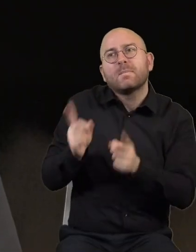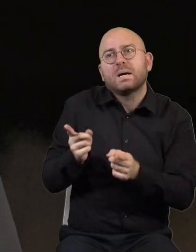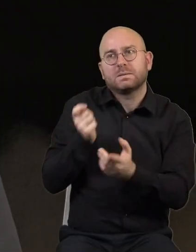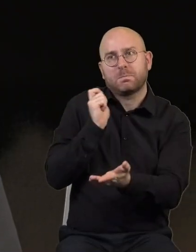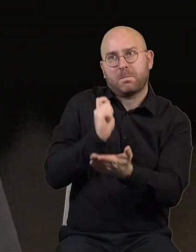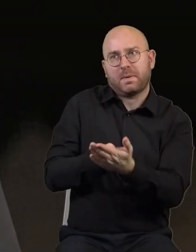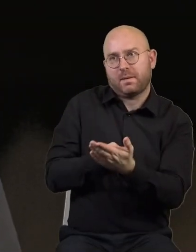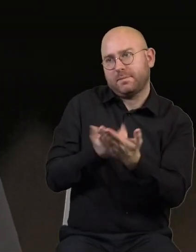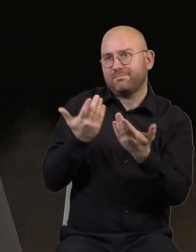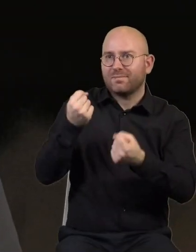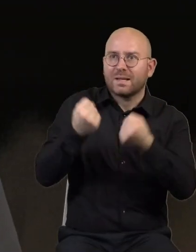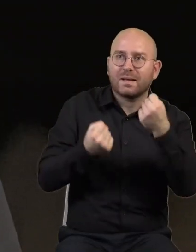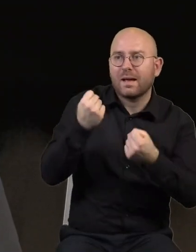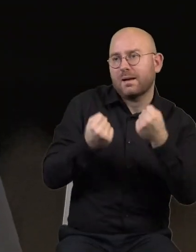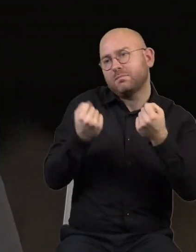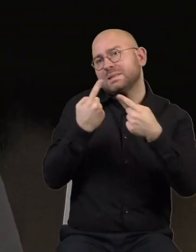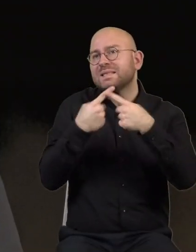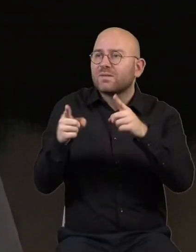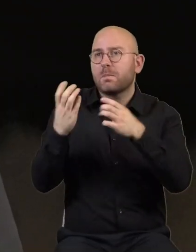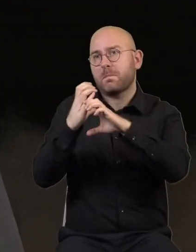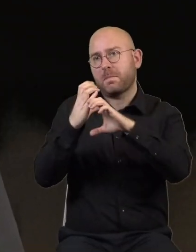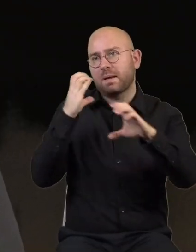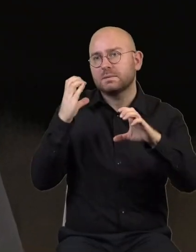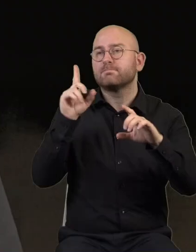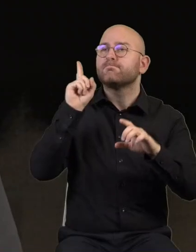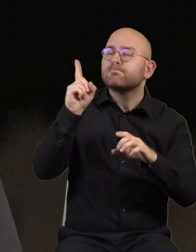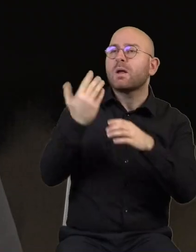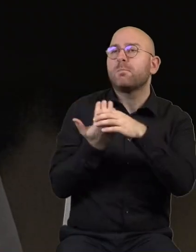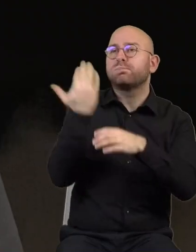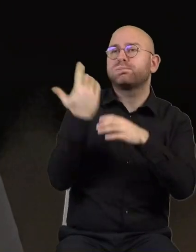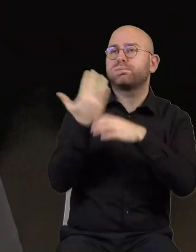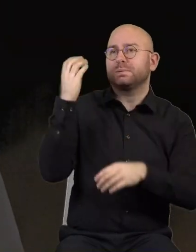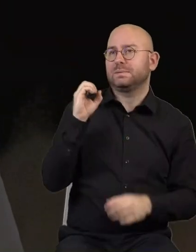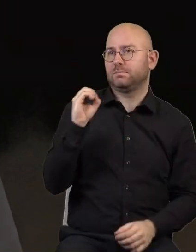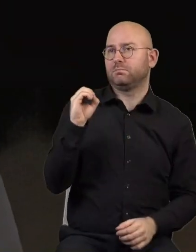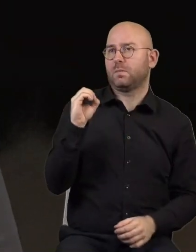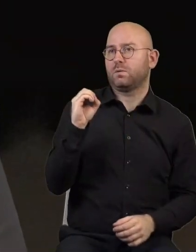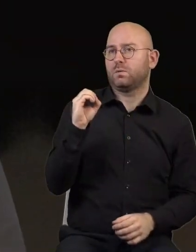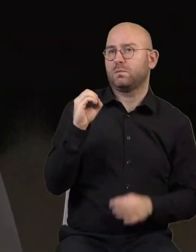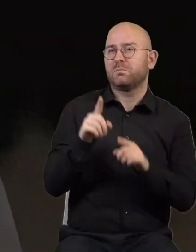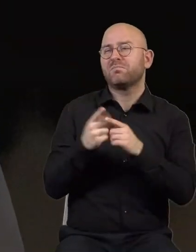fuels, because ERDF and Cohesion Fund regulation prohibits,